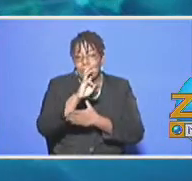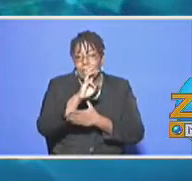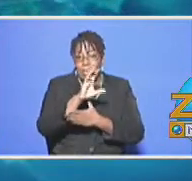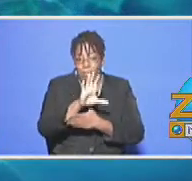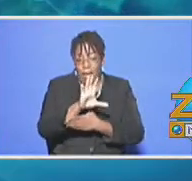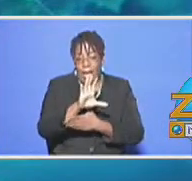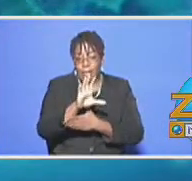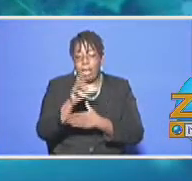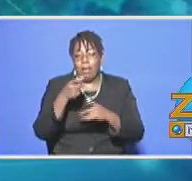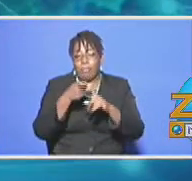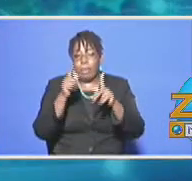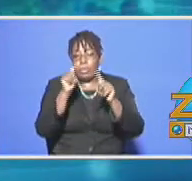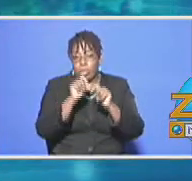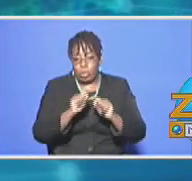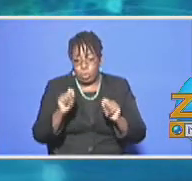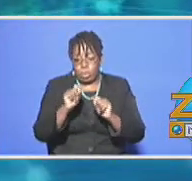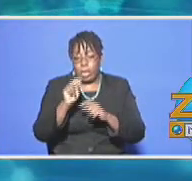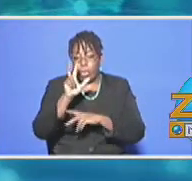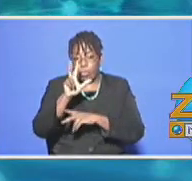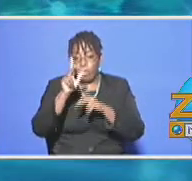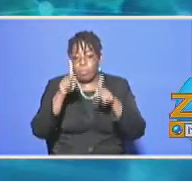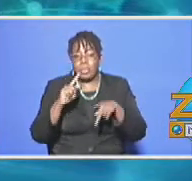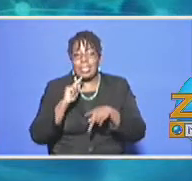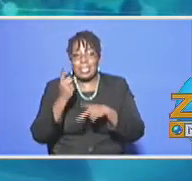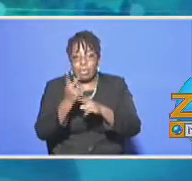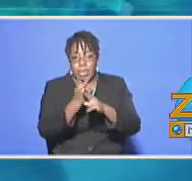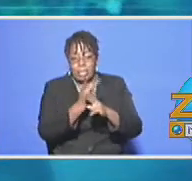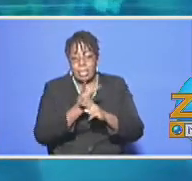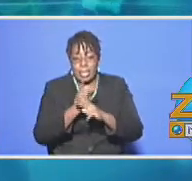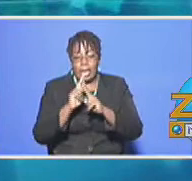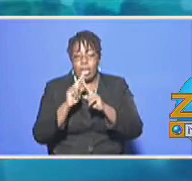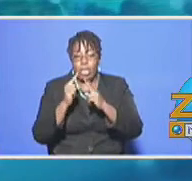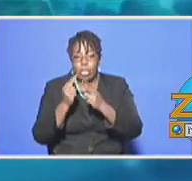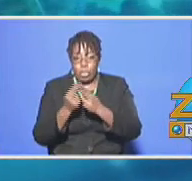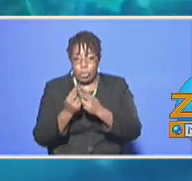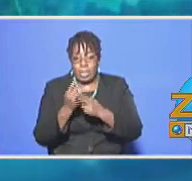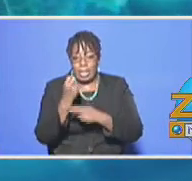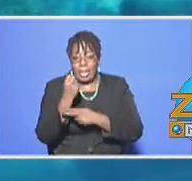12,965. As of Tuesday, 3 people were in the intensive care unit and